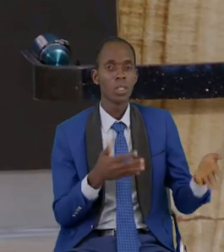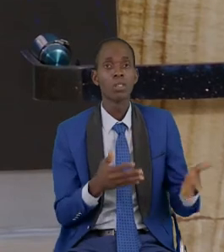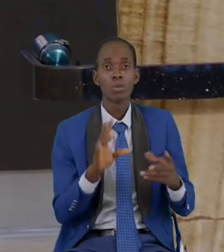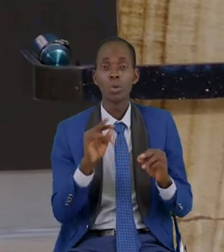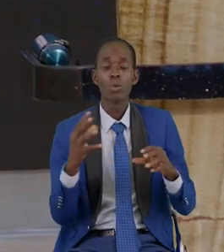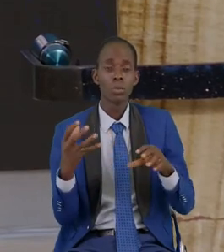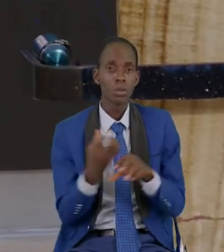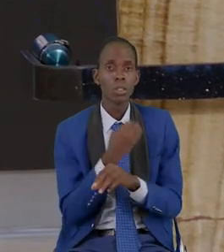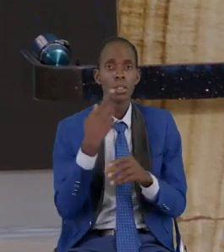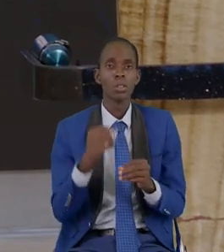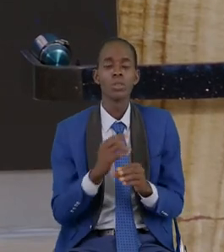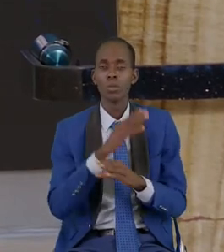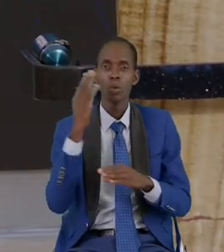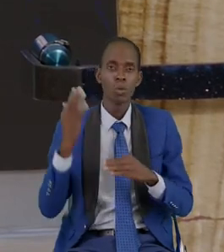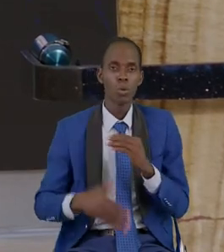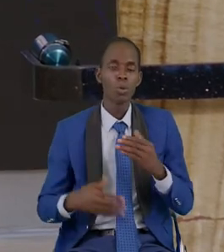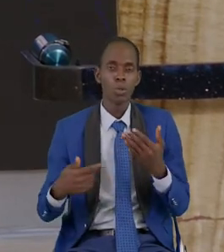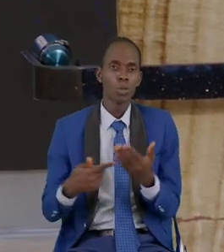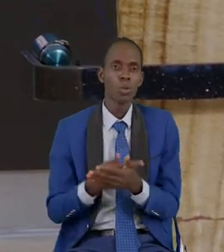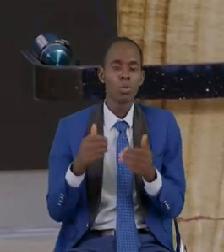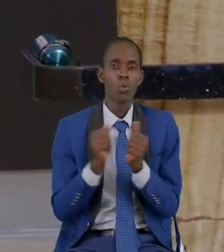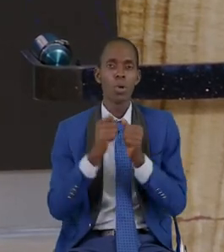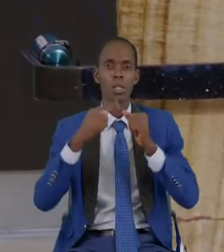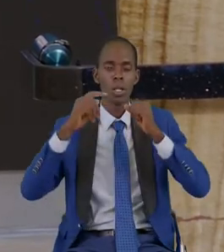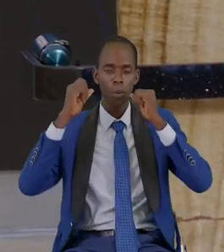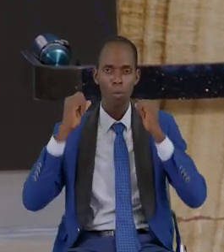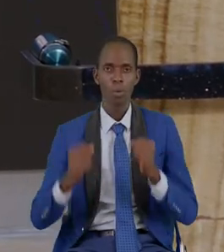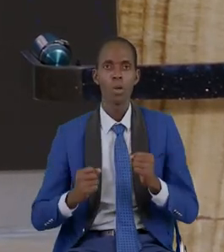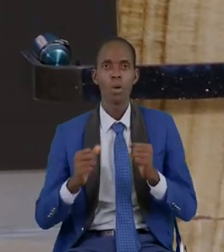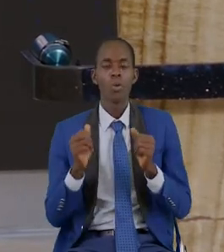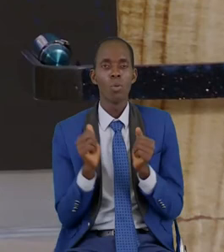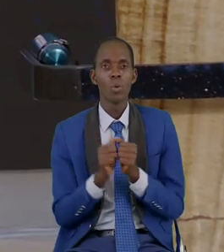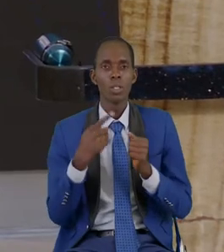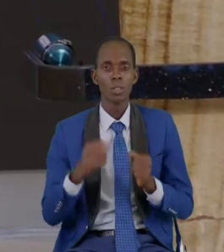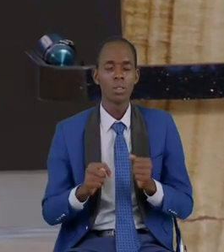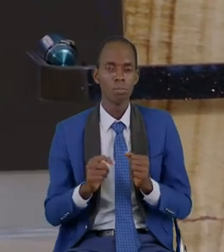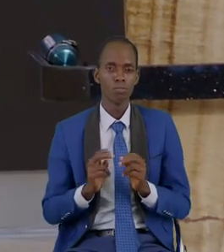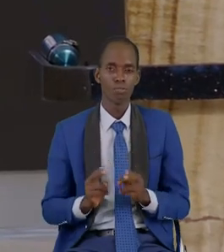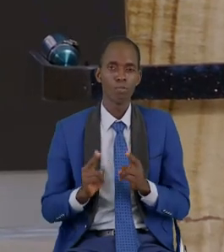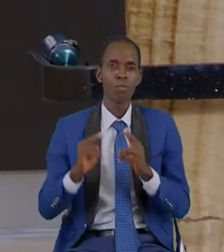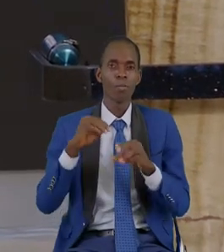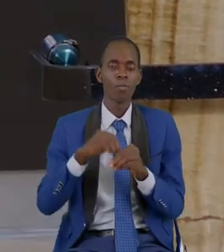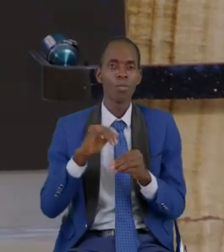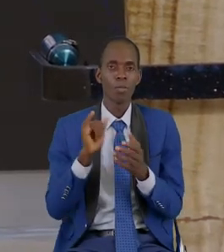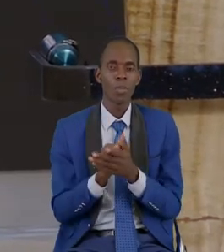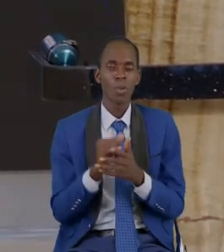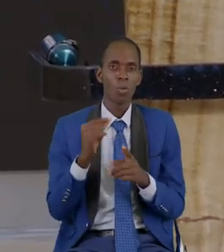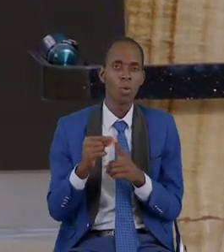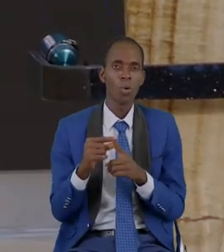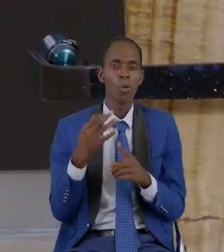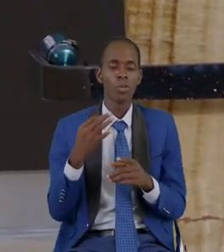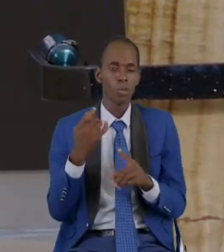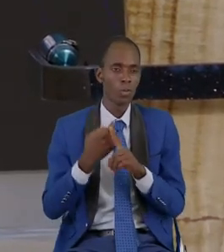gospel, with the power and with the pungency that is in the gospel from the early church until this